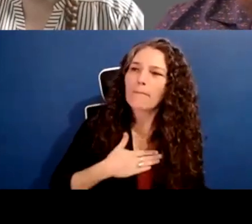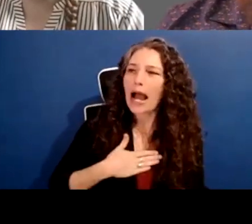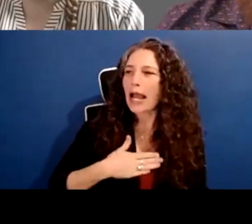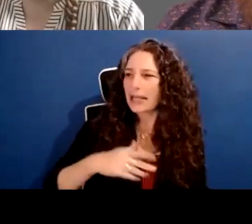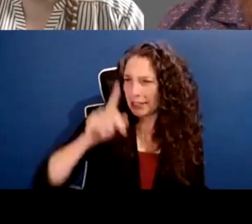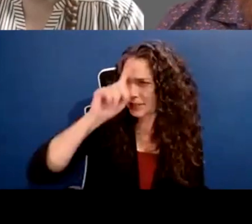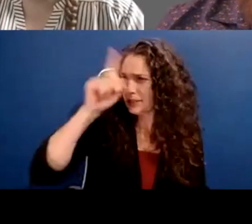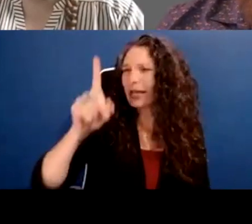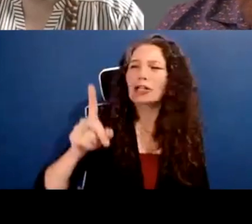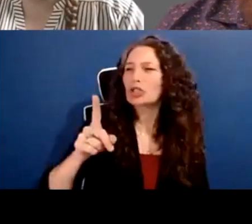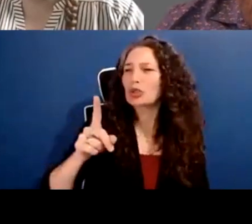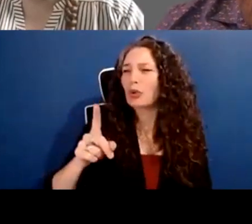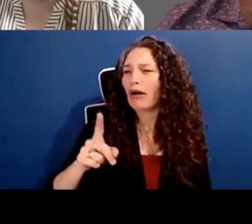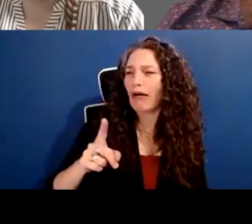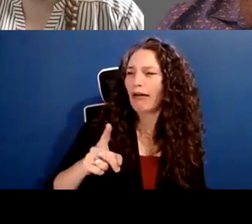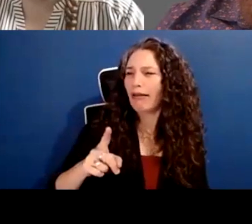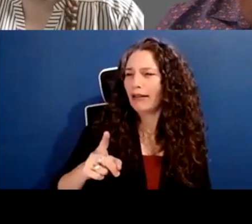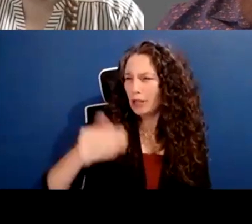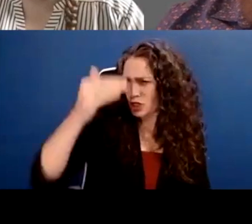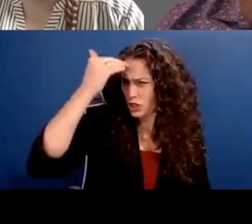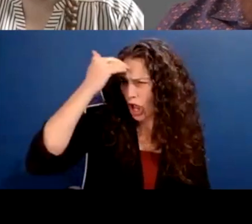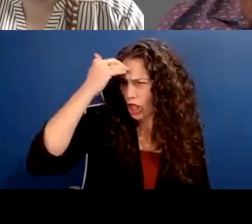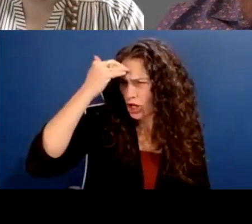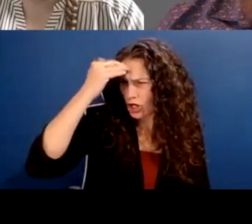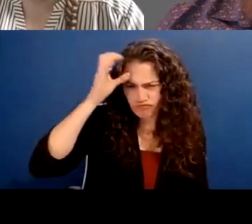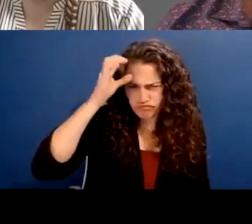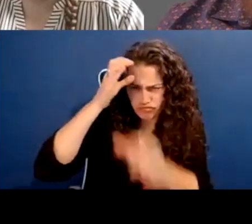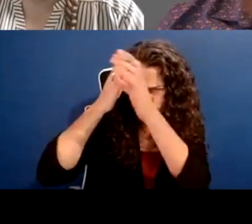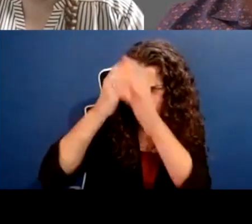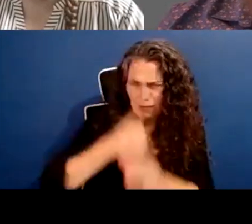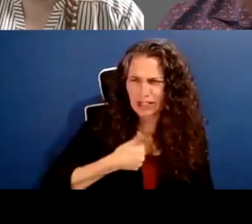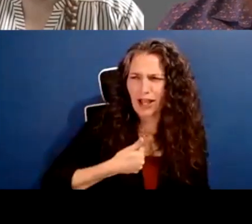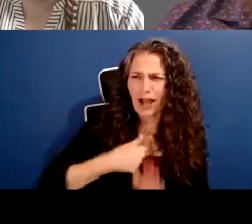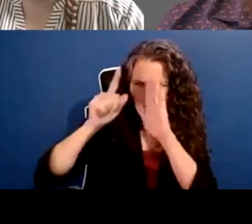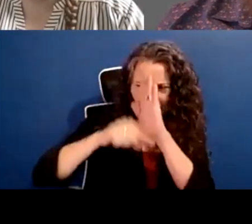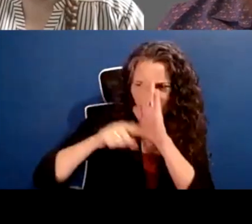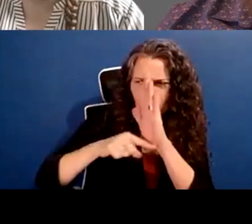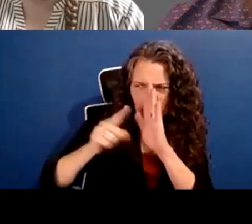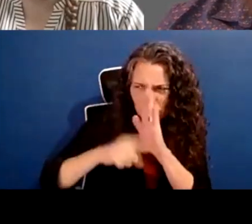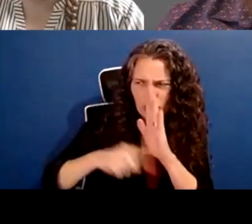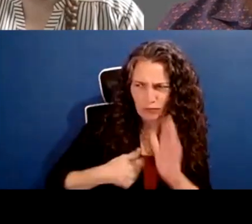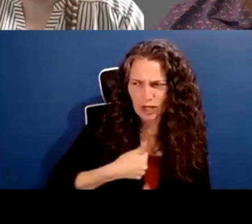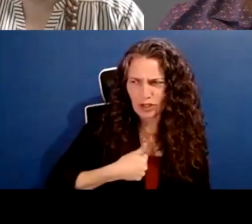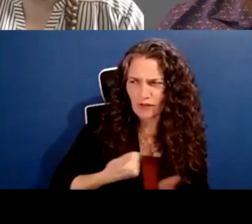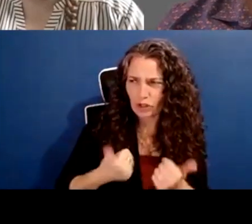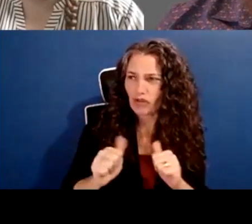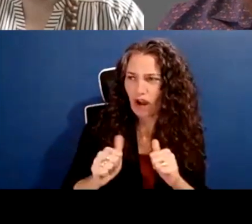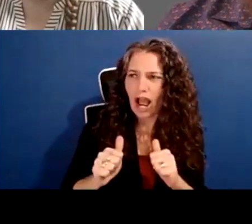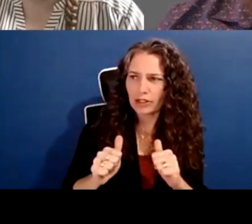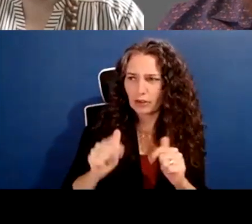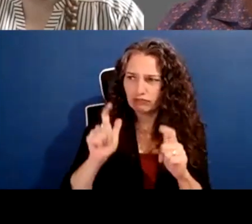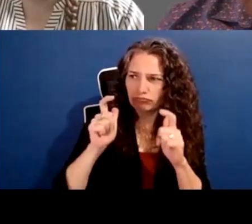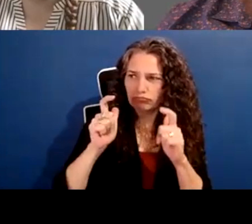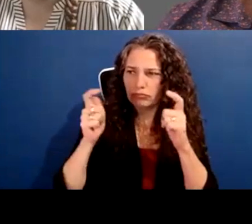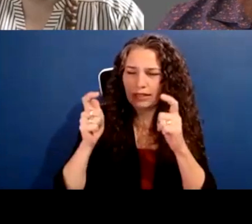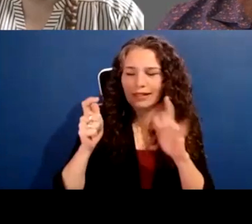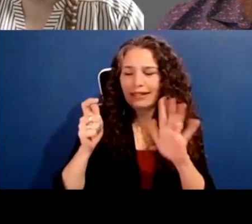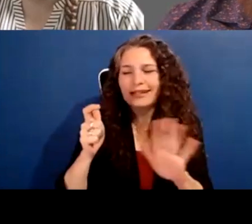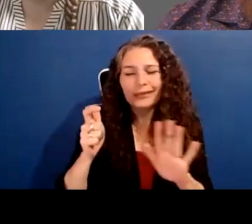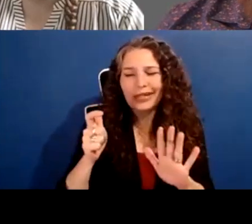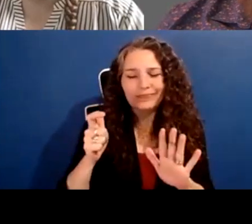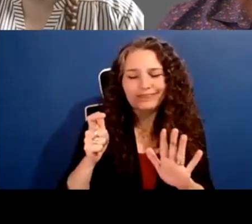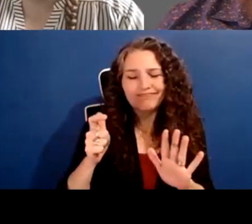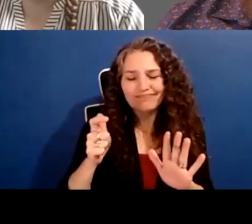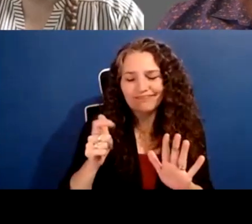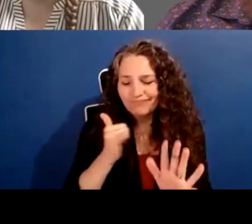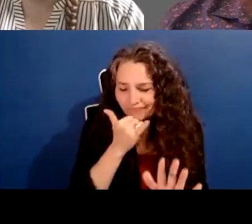had done all this research. And I found out that if I wanted to be a good interviewer, I really needed